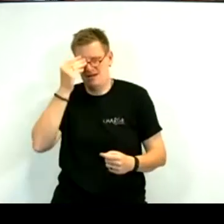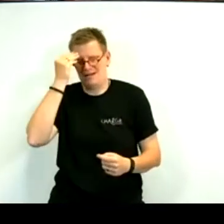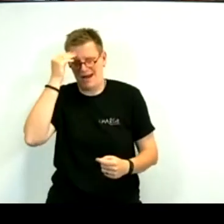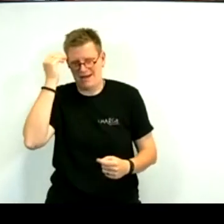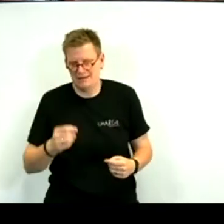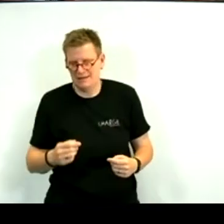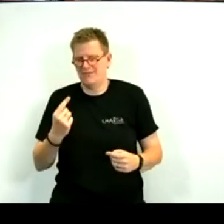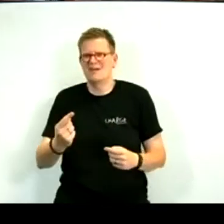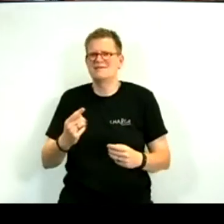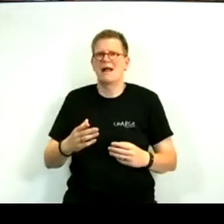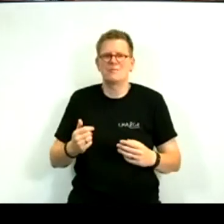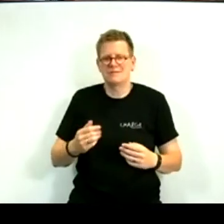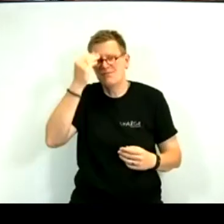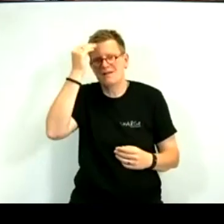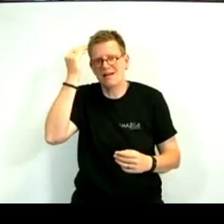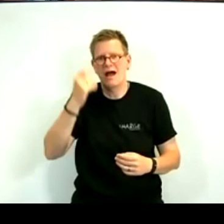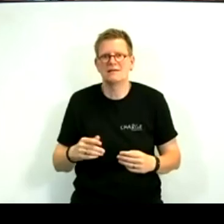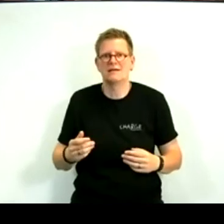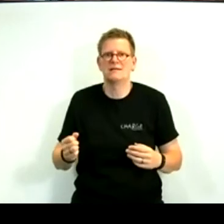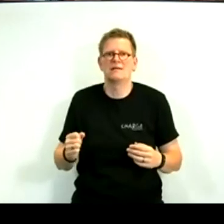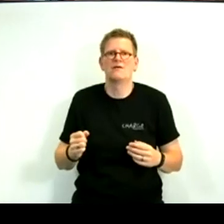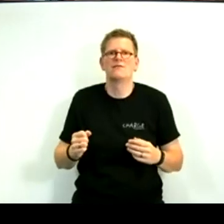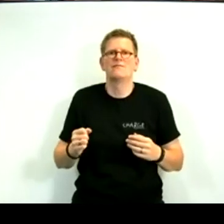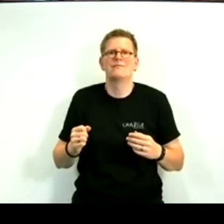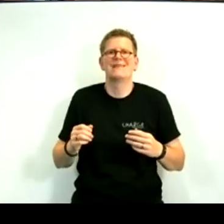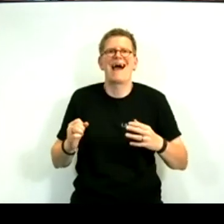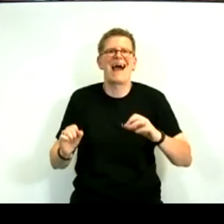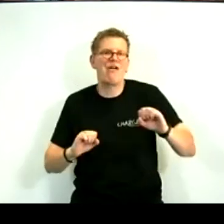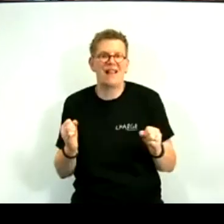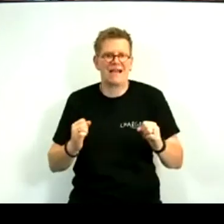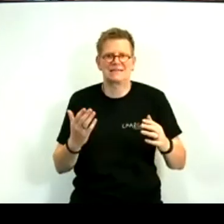heard of it. And they learn ways to cope